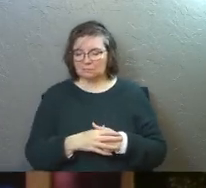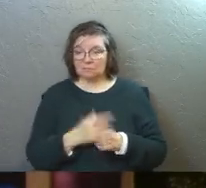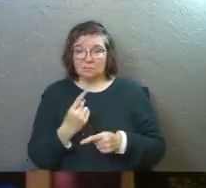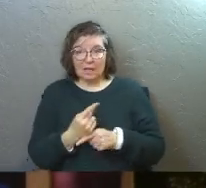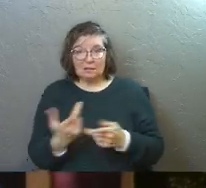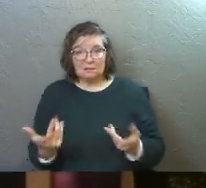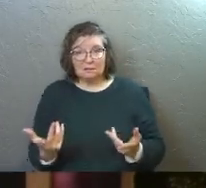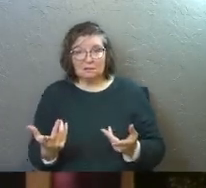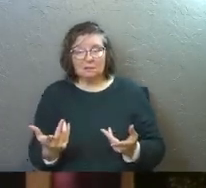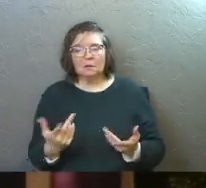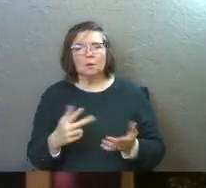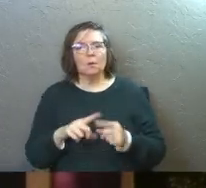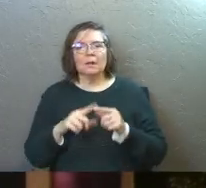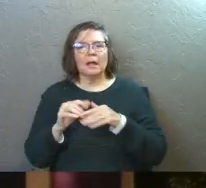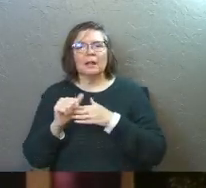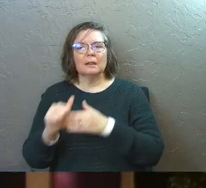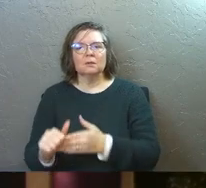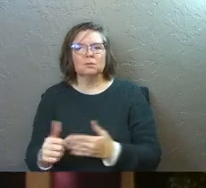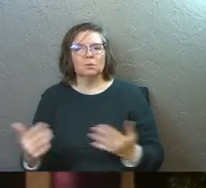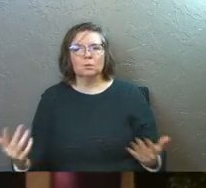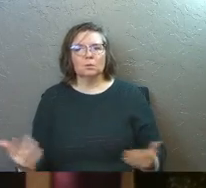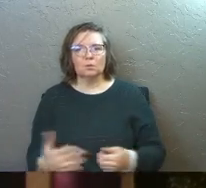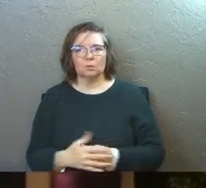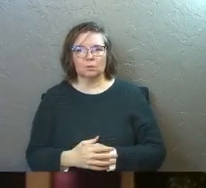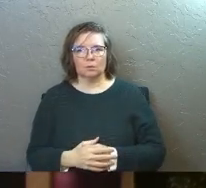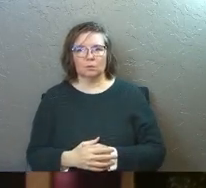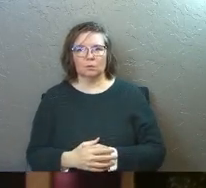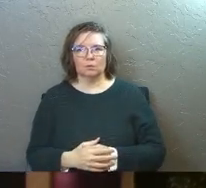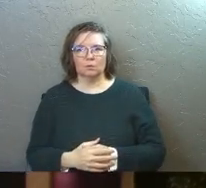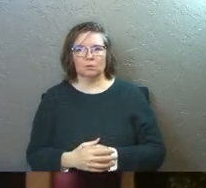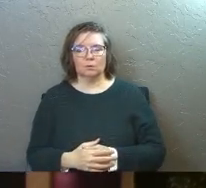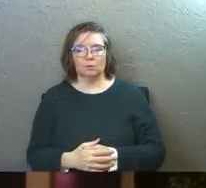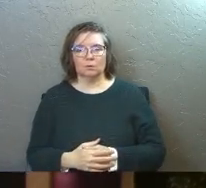Right? And what does that lead to?